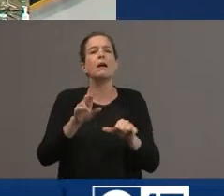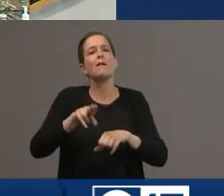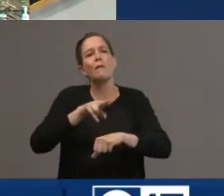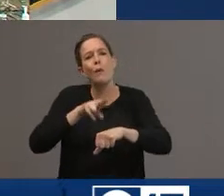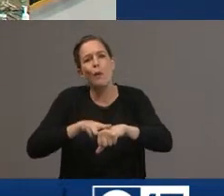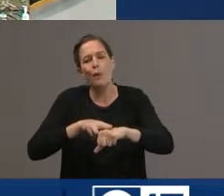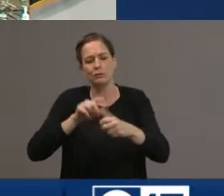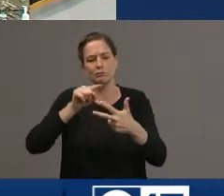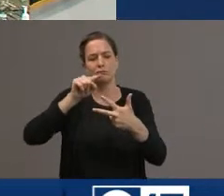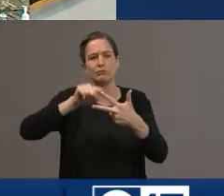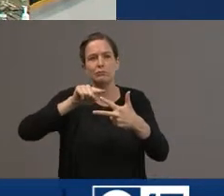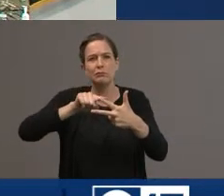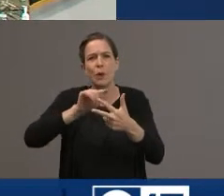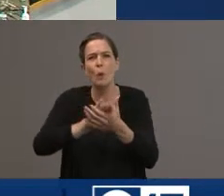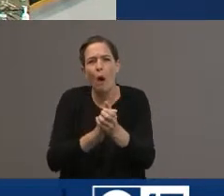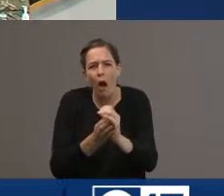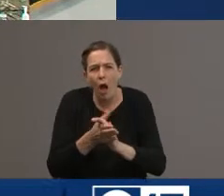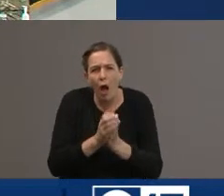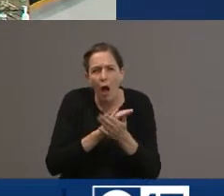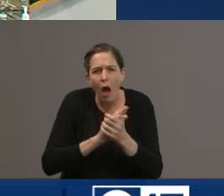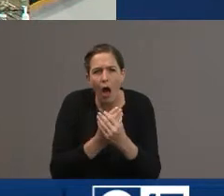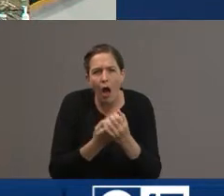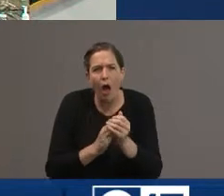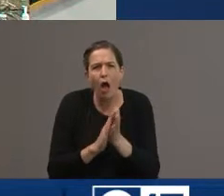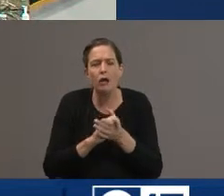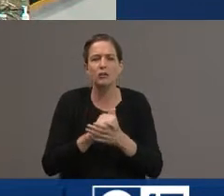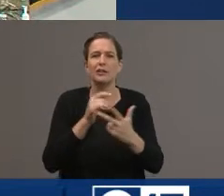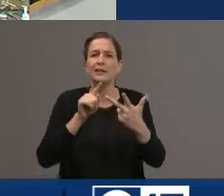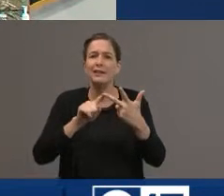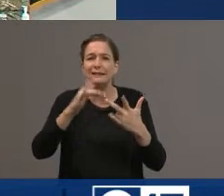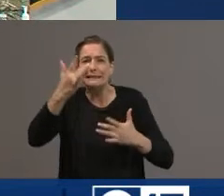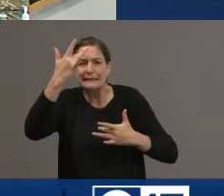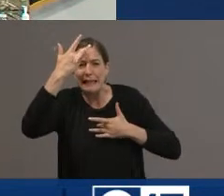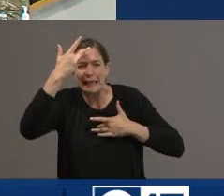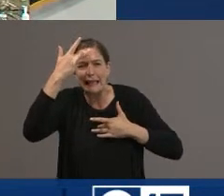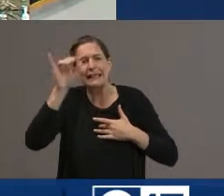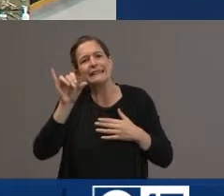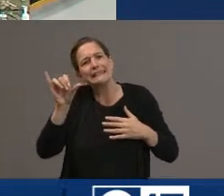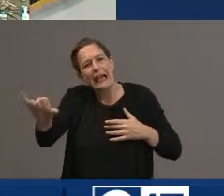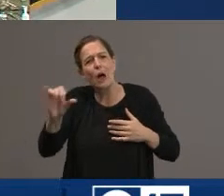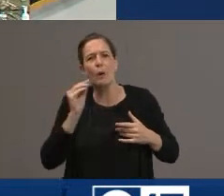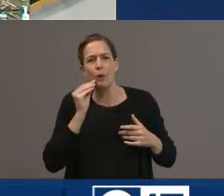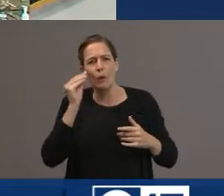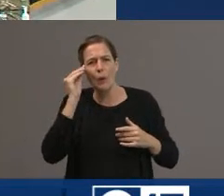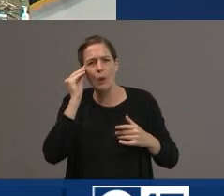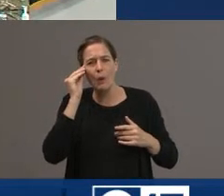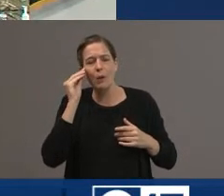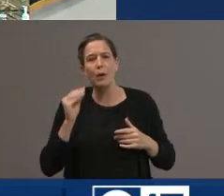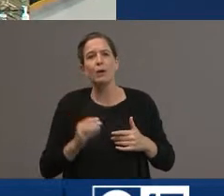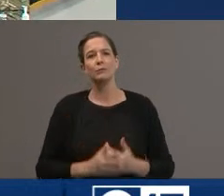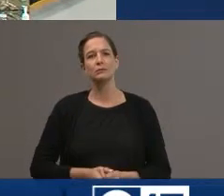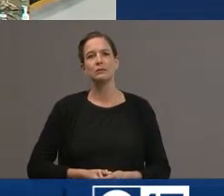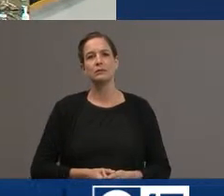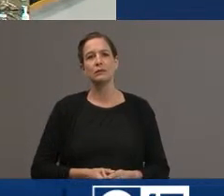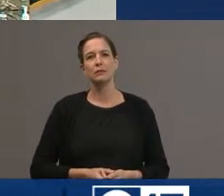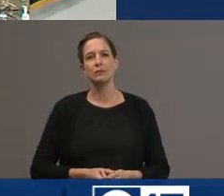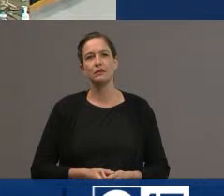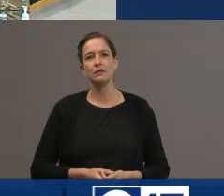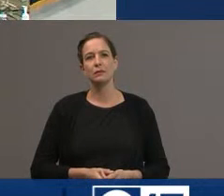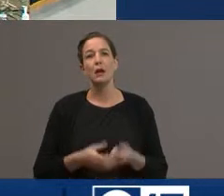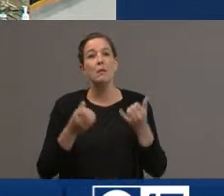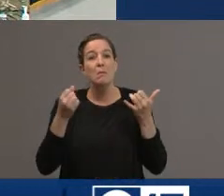home when sick. I know many young people out there feel invincible.